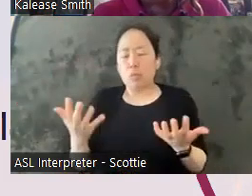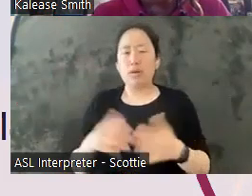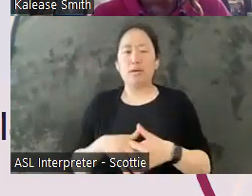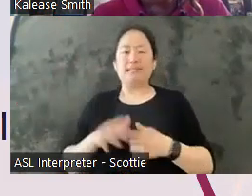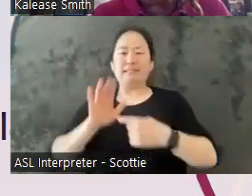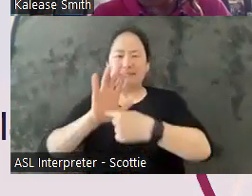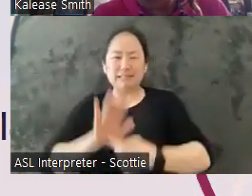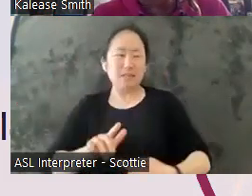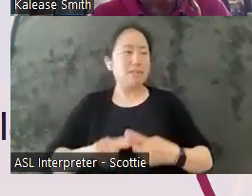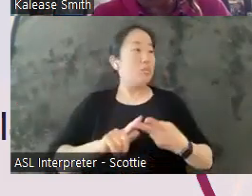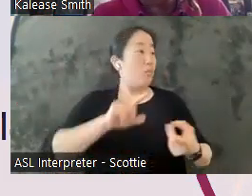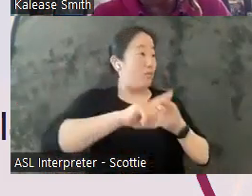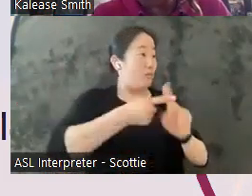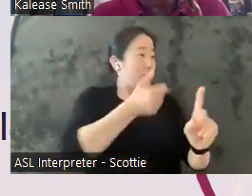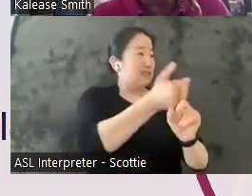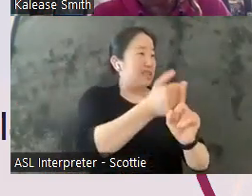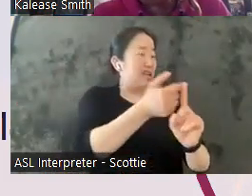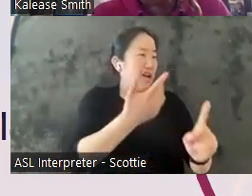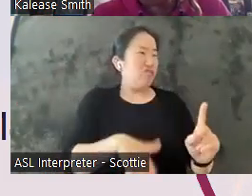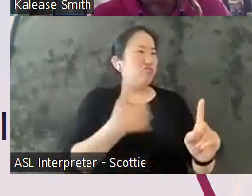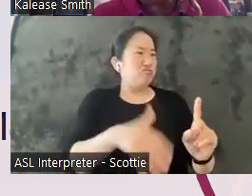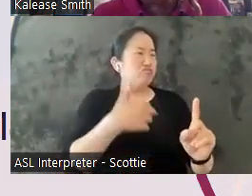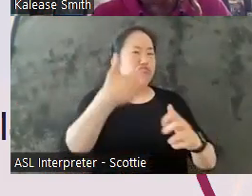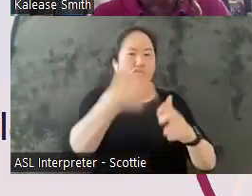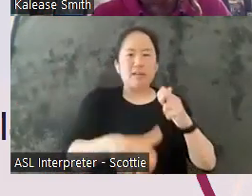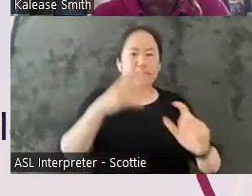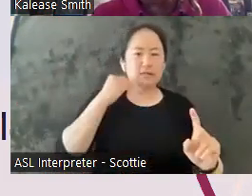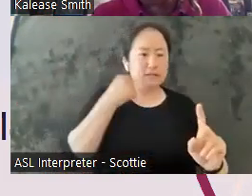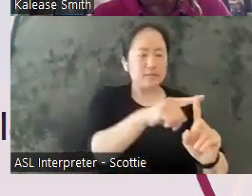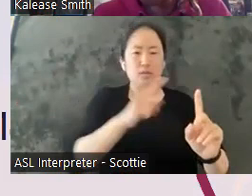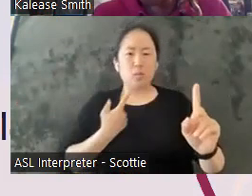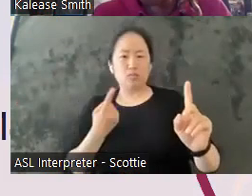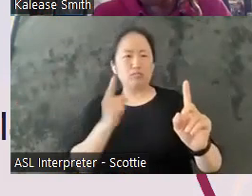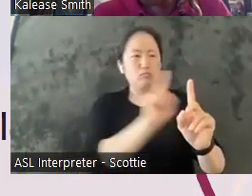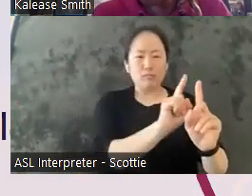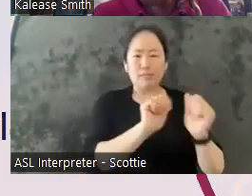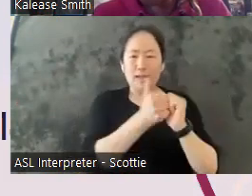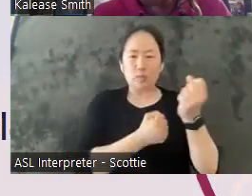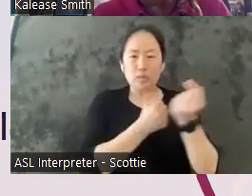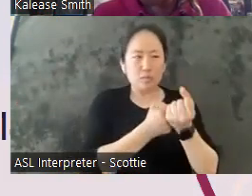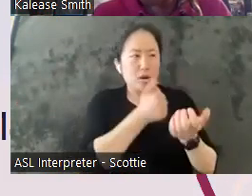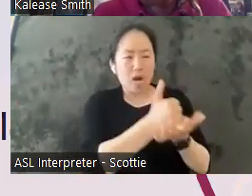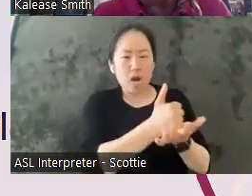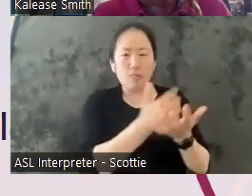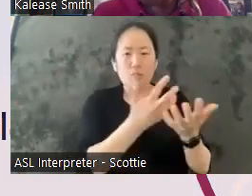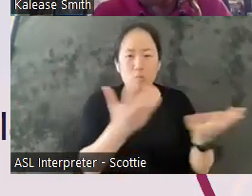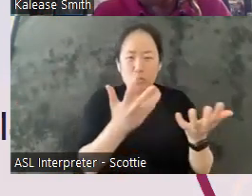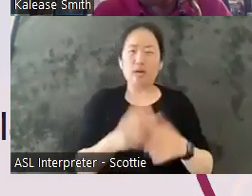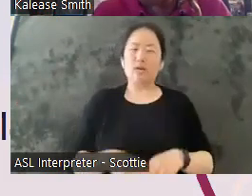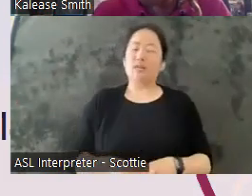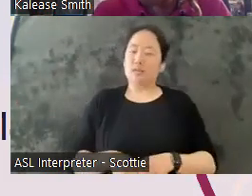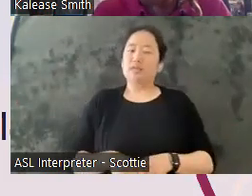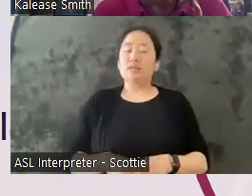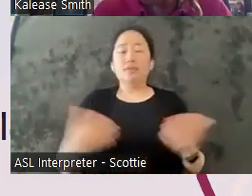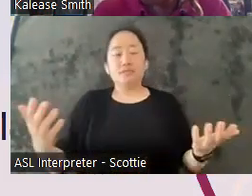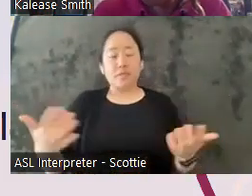who has been in a difficult experience, different things like that. So don't want to spend too much time on that, but of course, if folks have